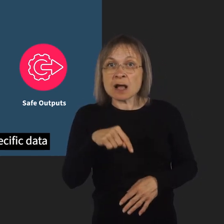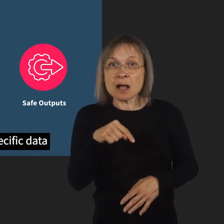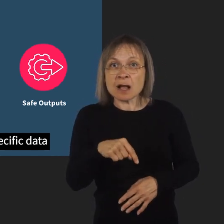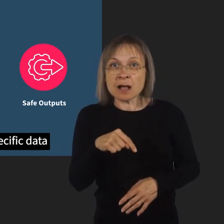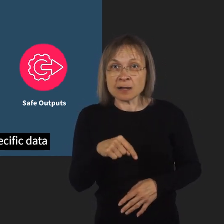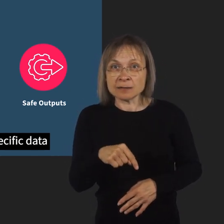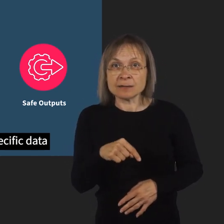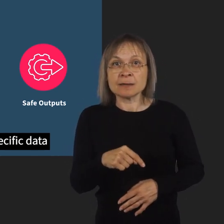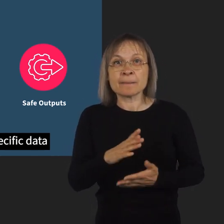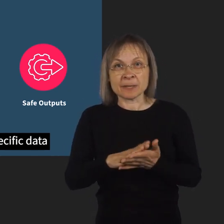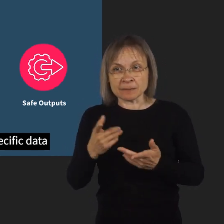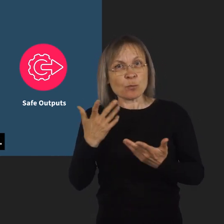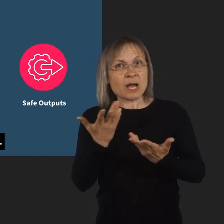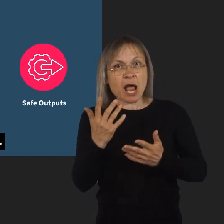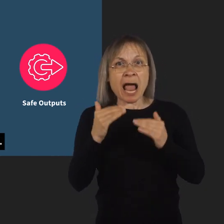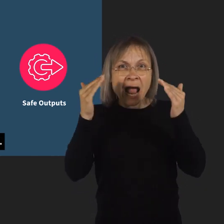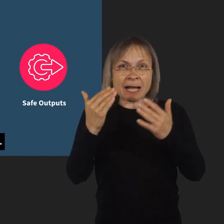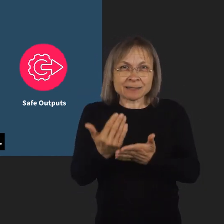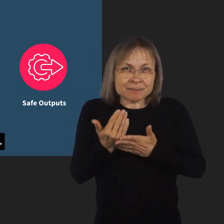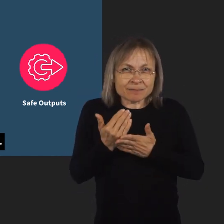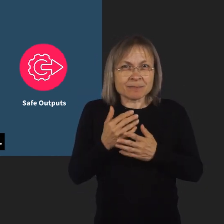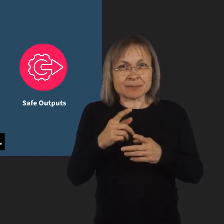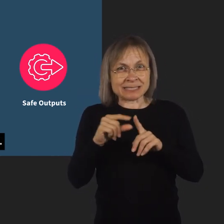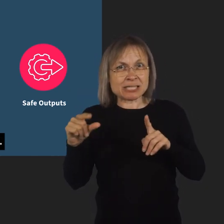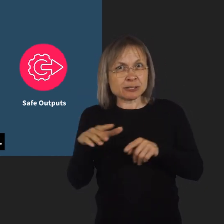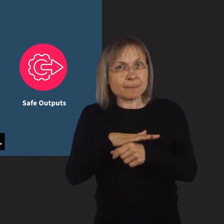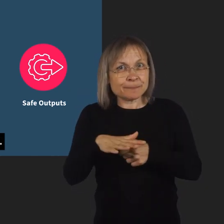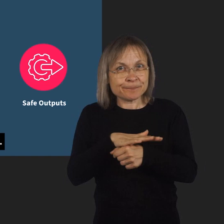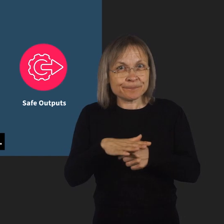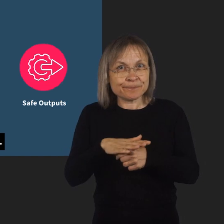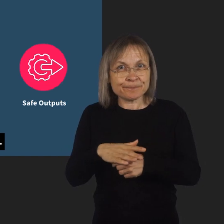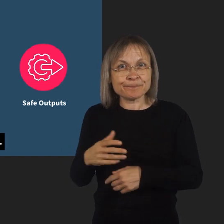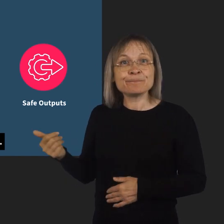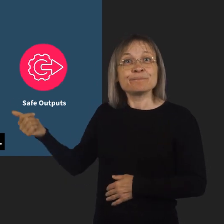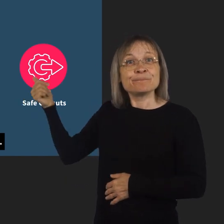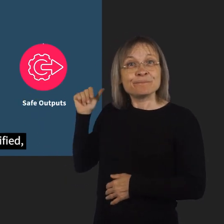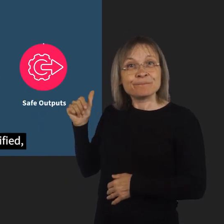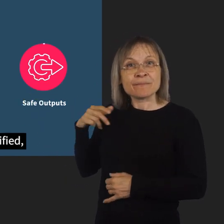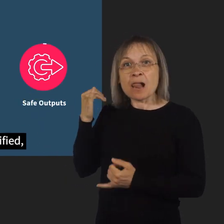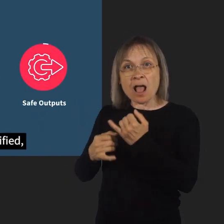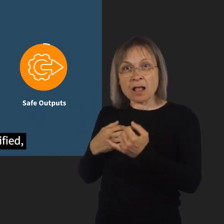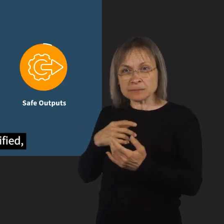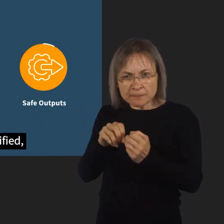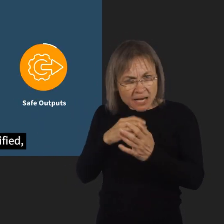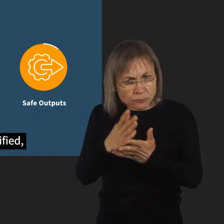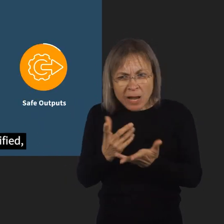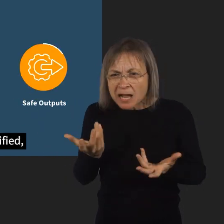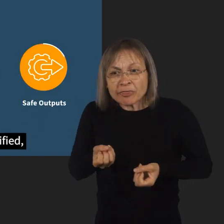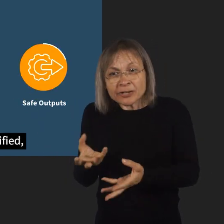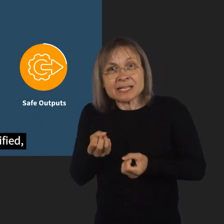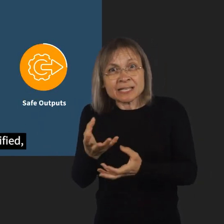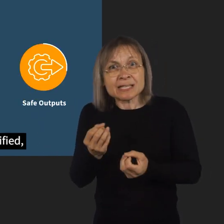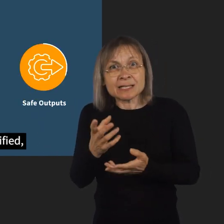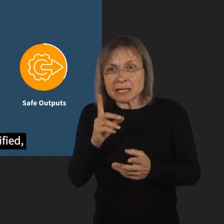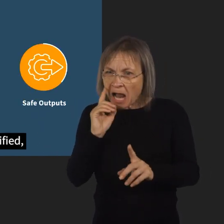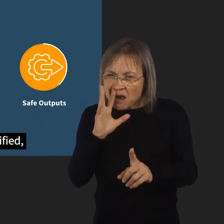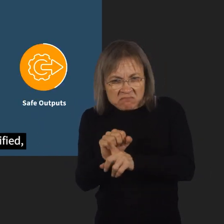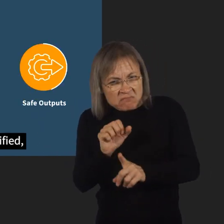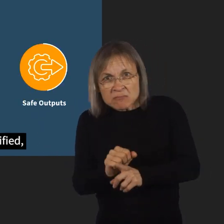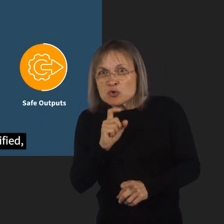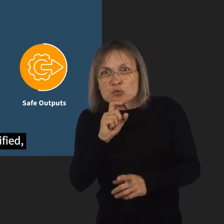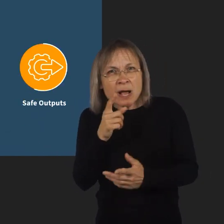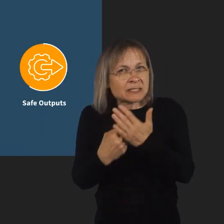to specific data held in a highly secured digital environment. Last, we check that individuals cannot